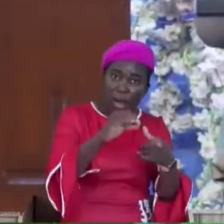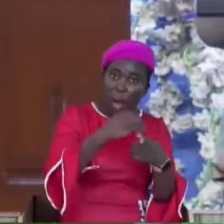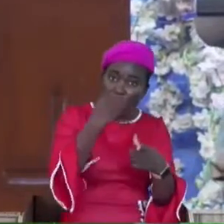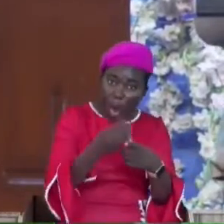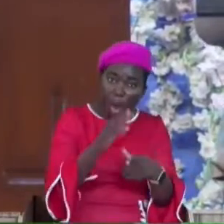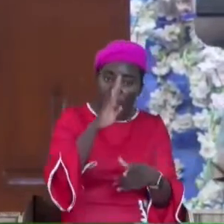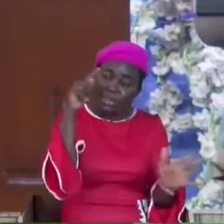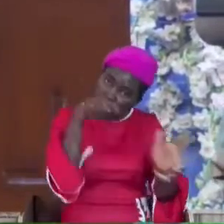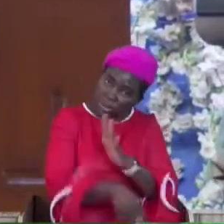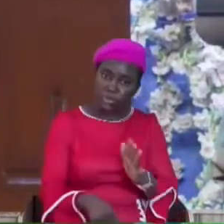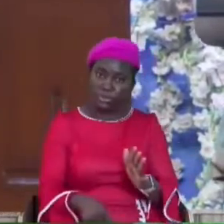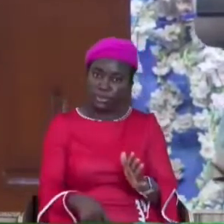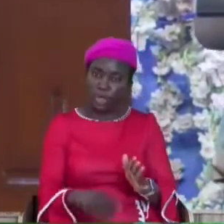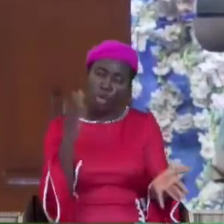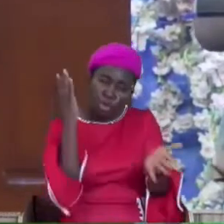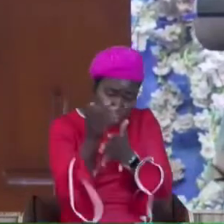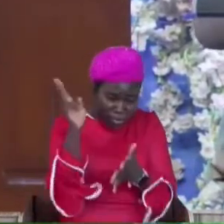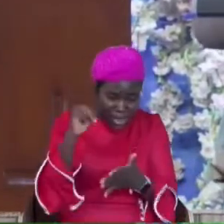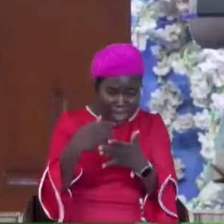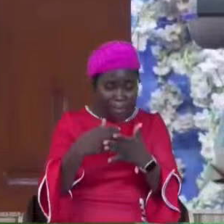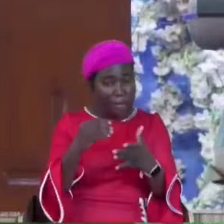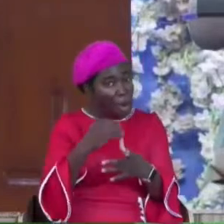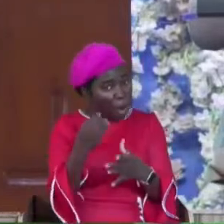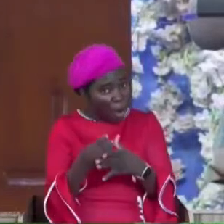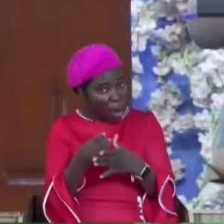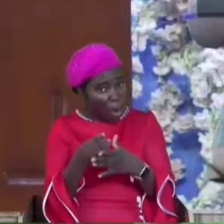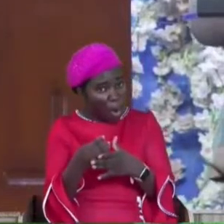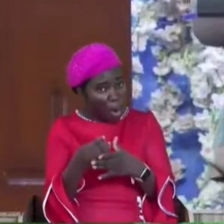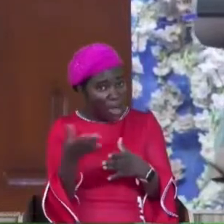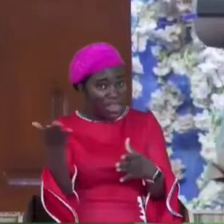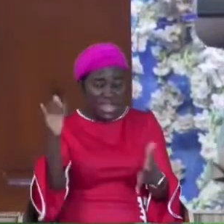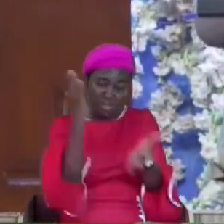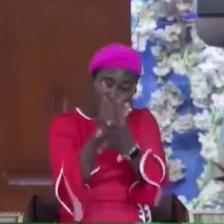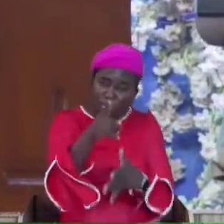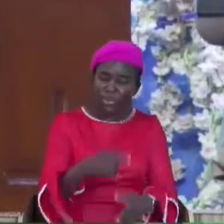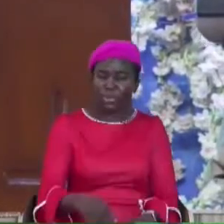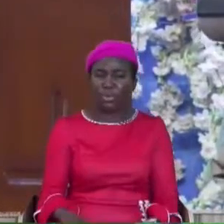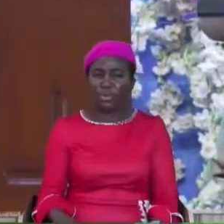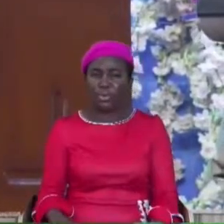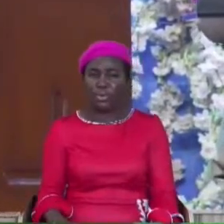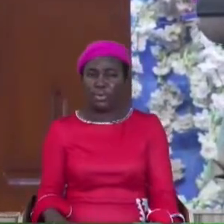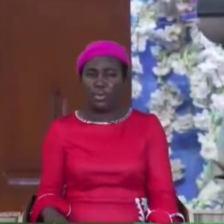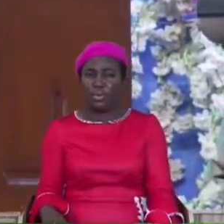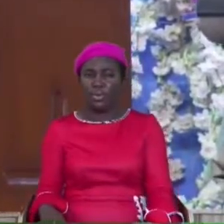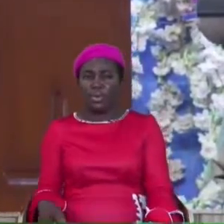Stop them before they stop it. Headache is not coming to play with anybody.